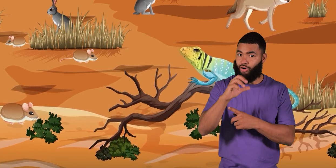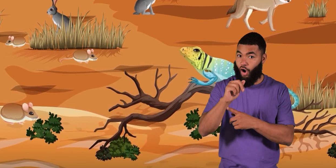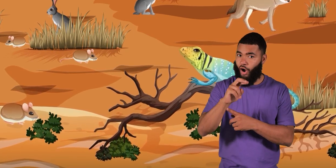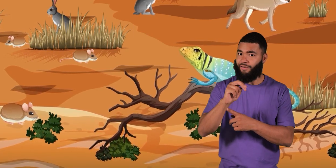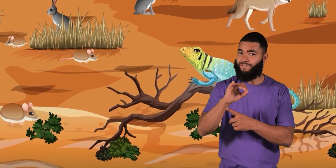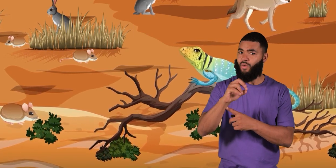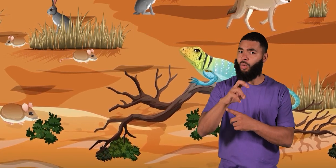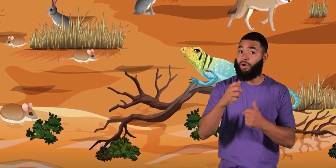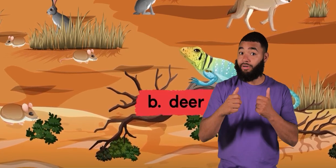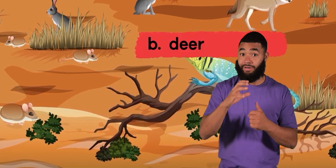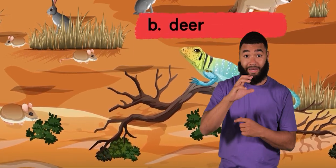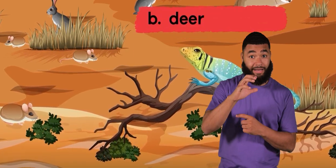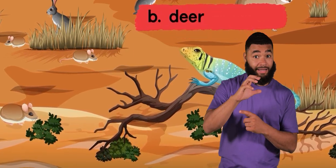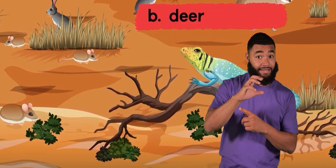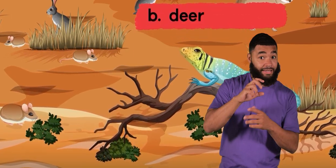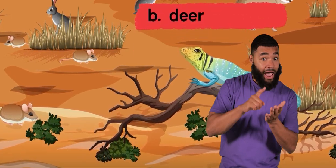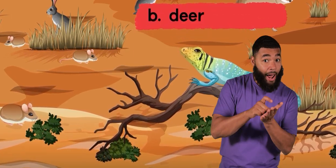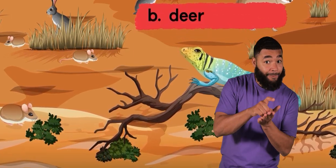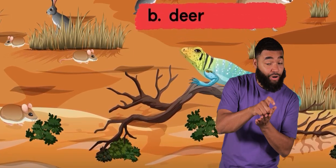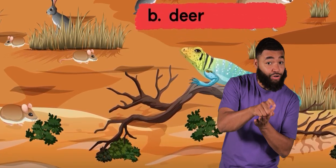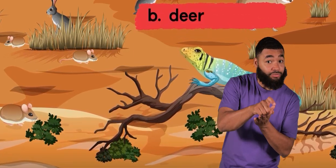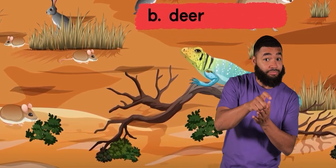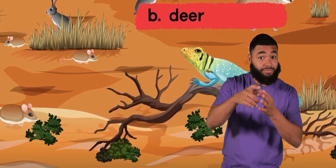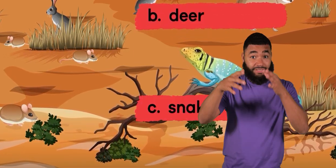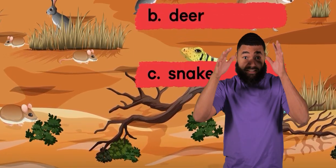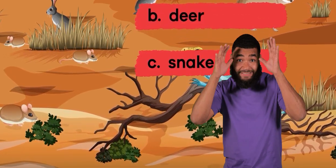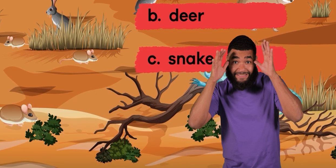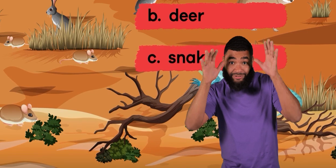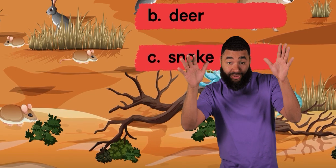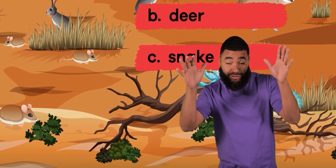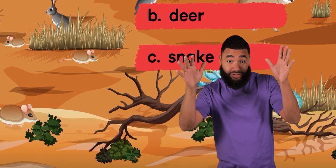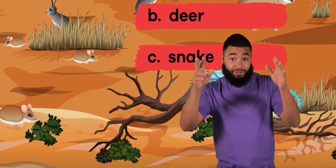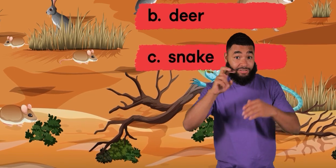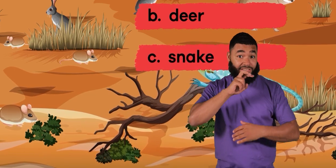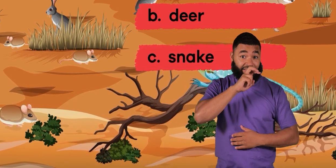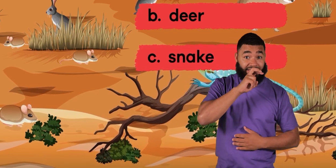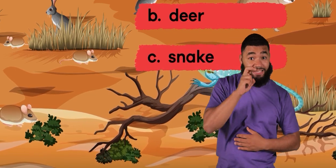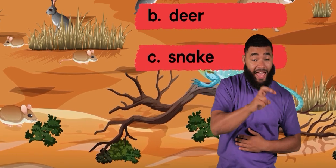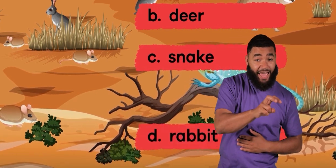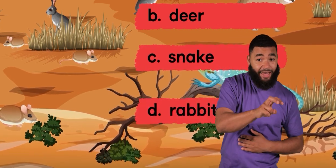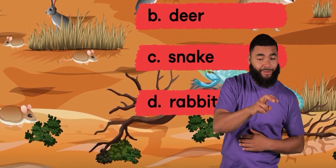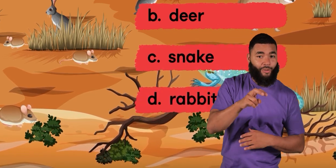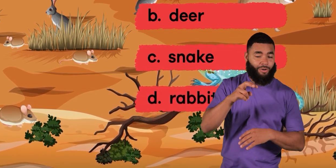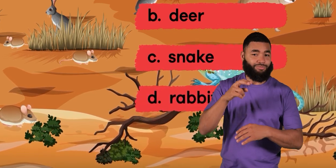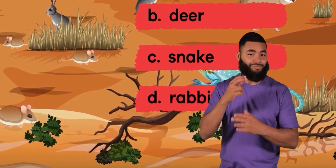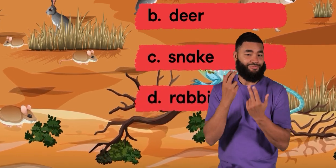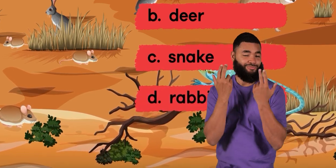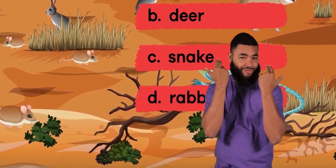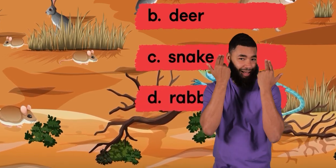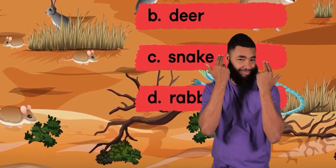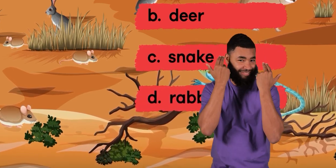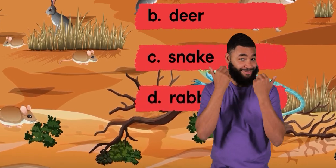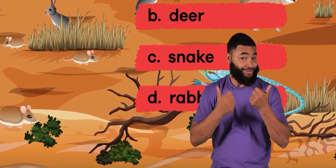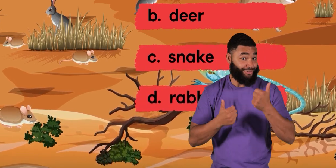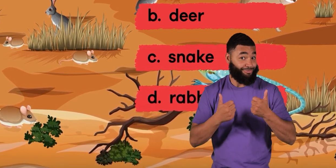Caterpillar B. Deer C. Snake D. Rabbit